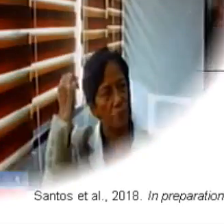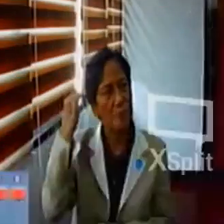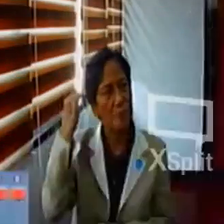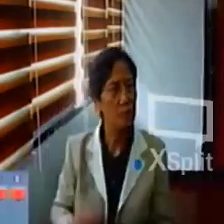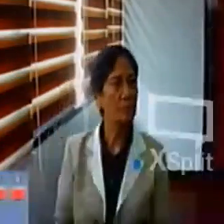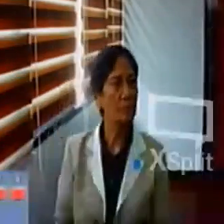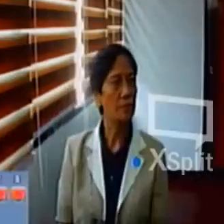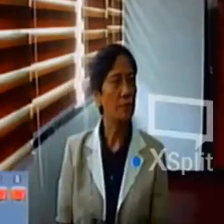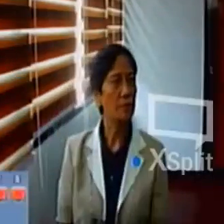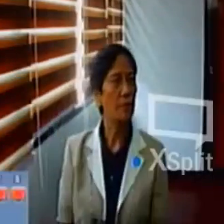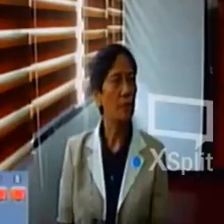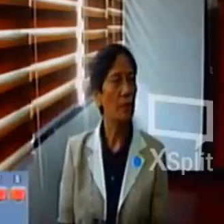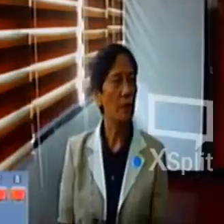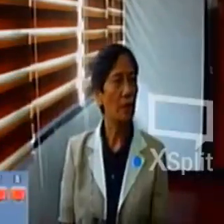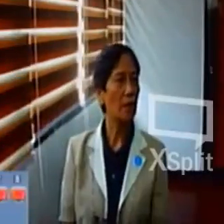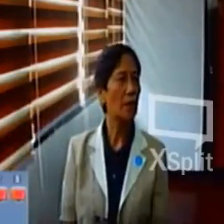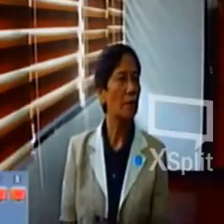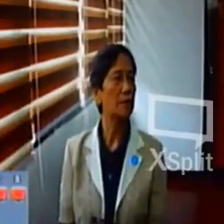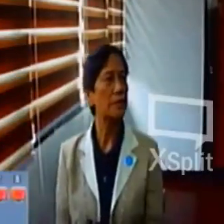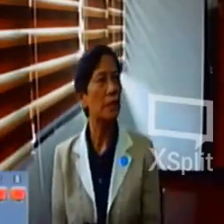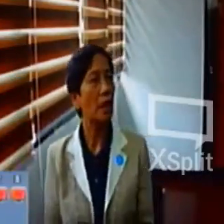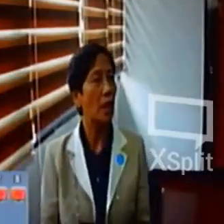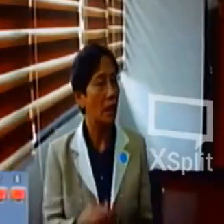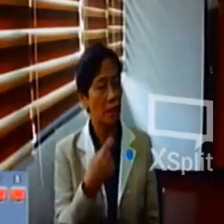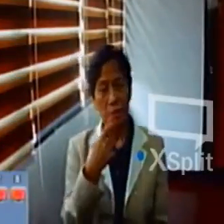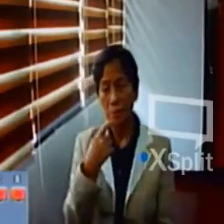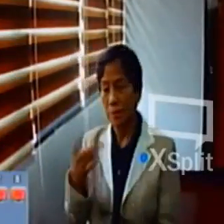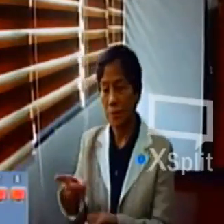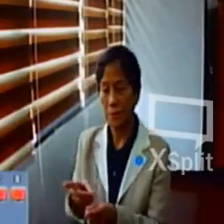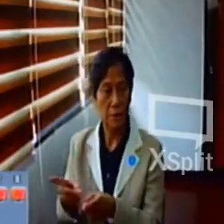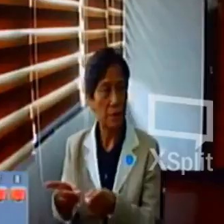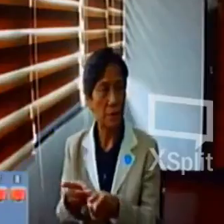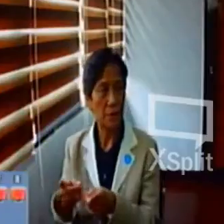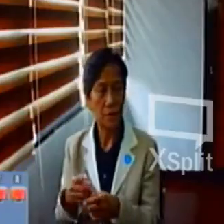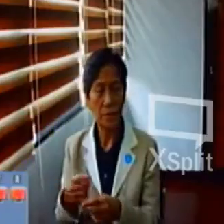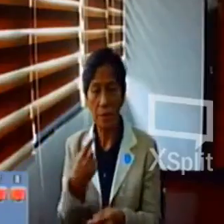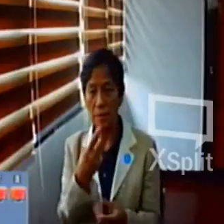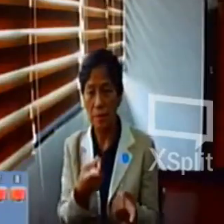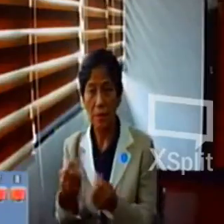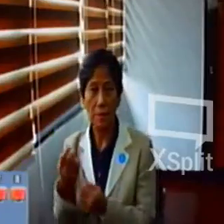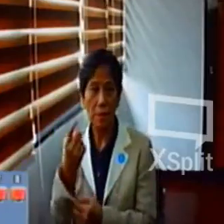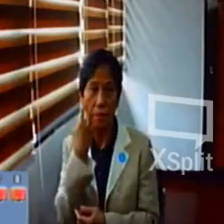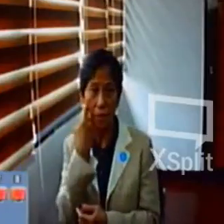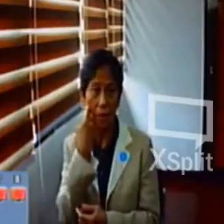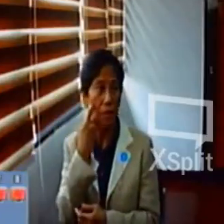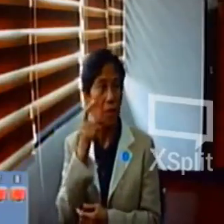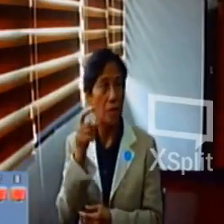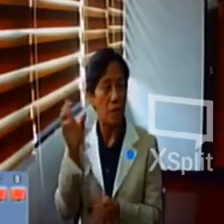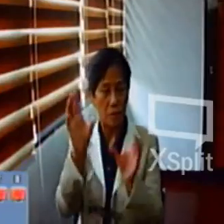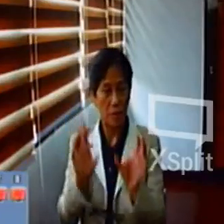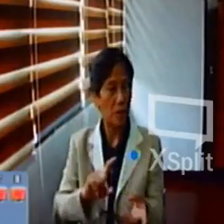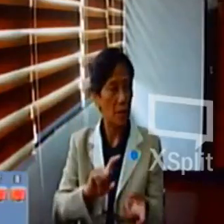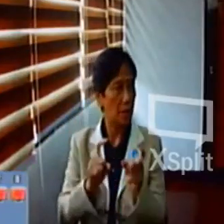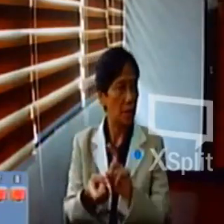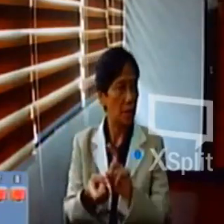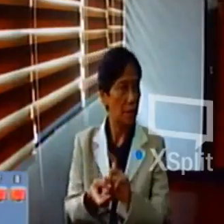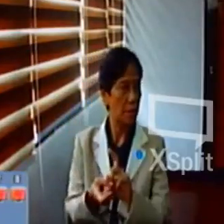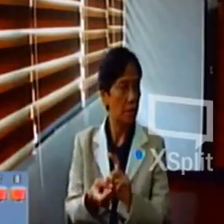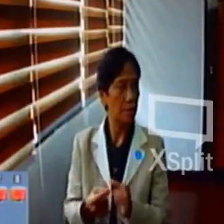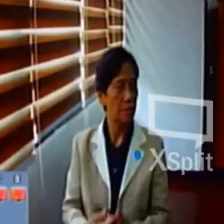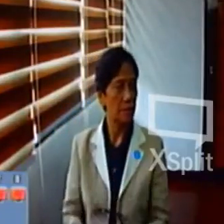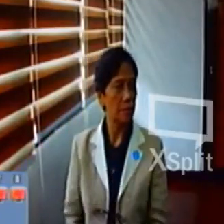I'll pick up the description you made earlier on climate change, that it has a multiplier